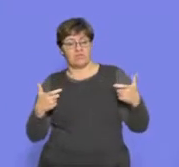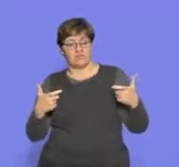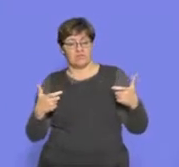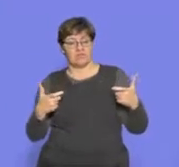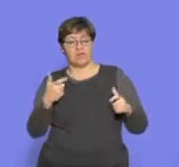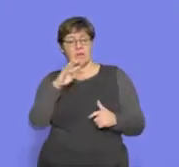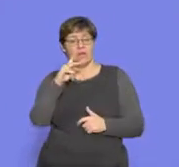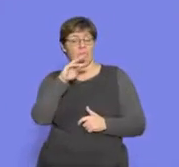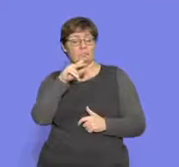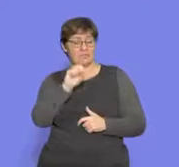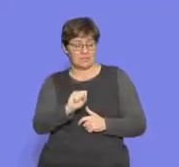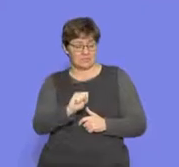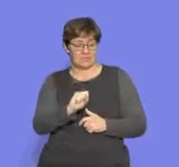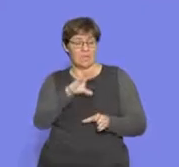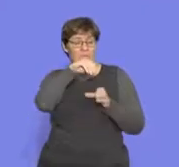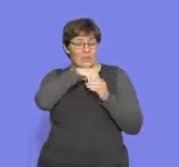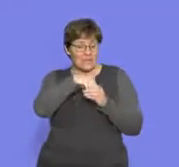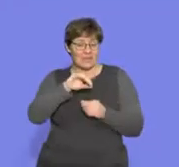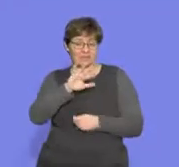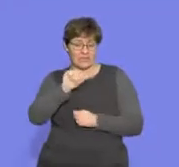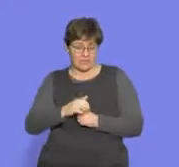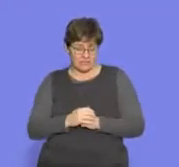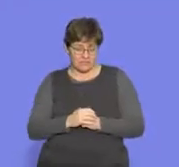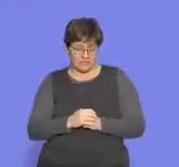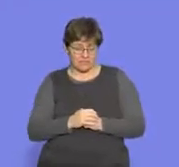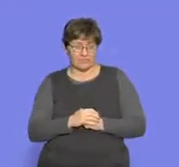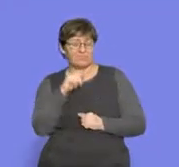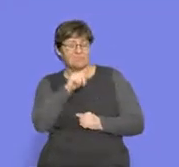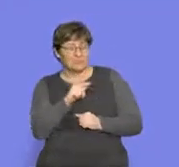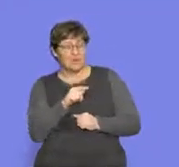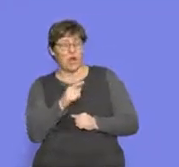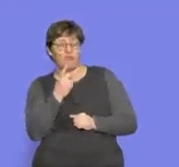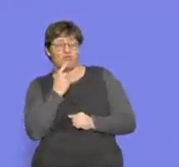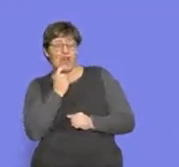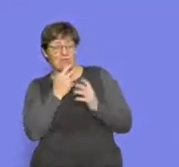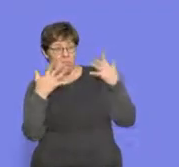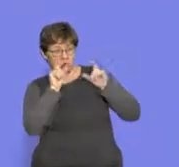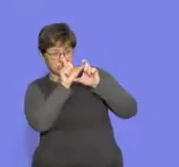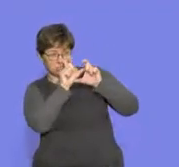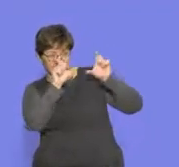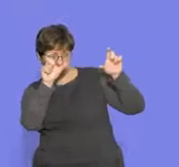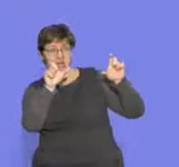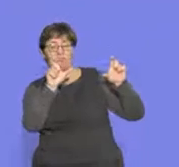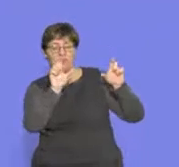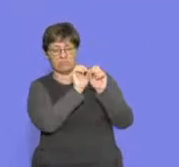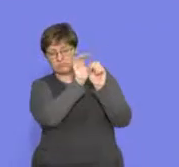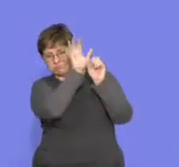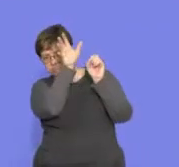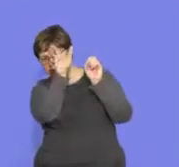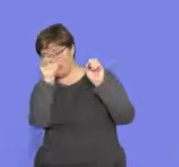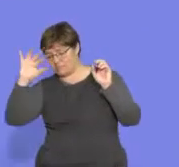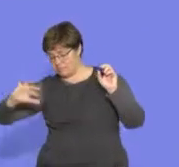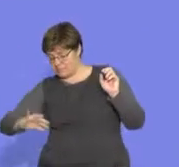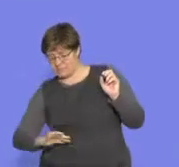largest biomes in South Africa. This predominant red color indicates the distribution of